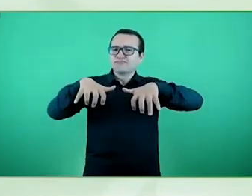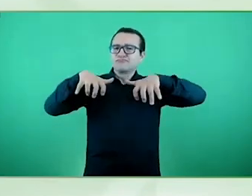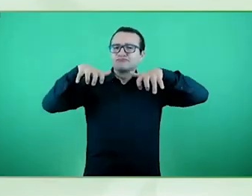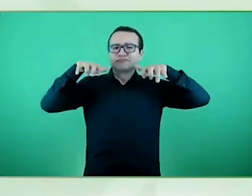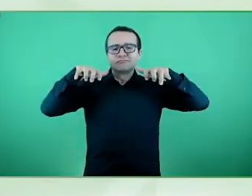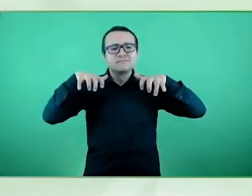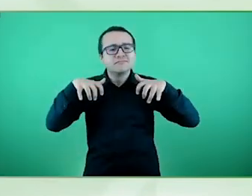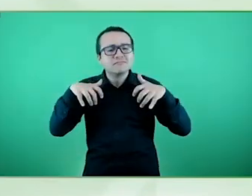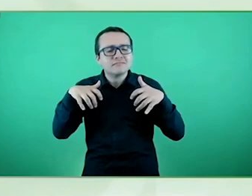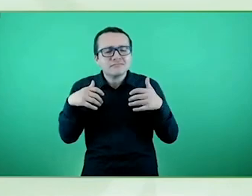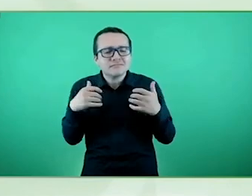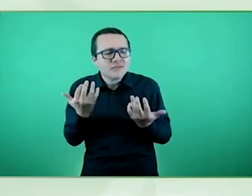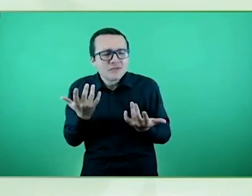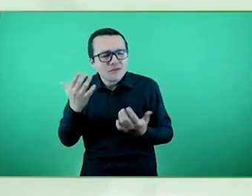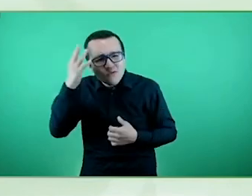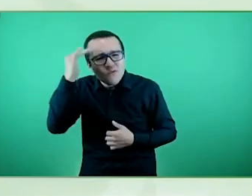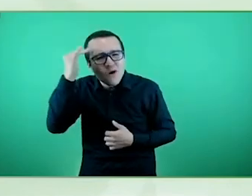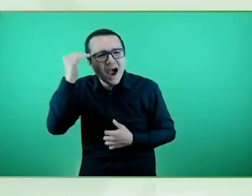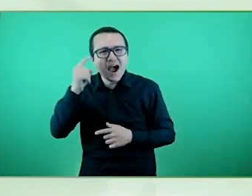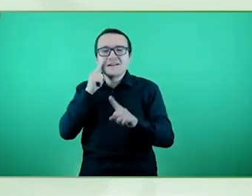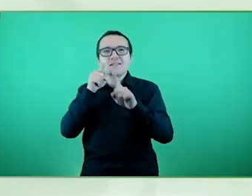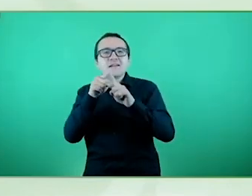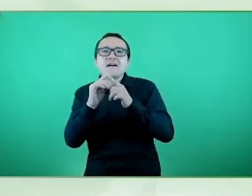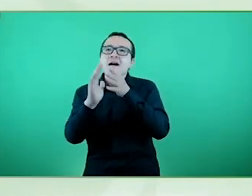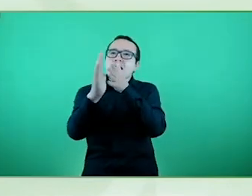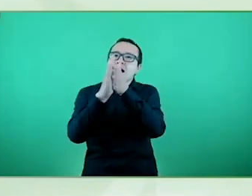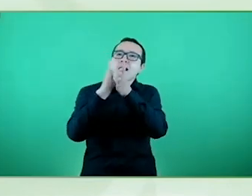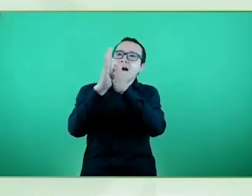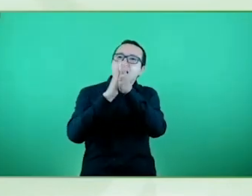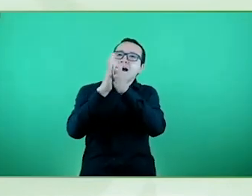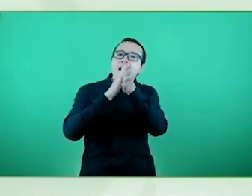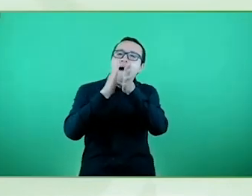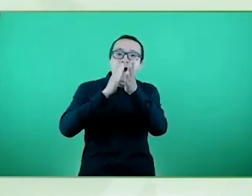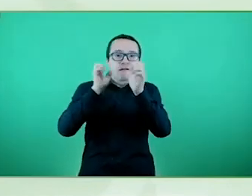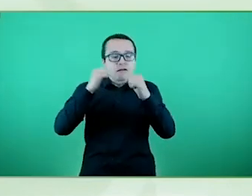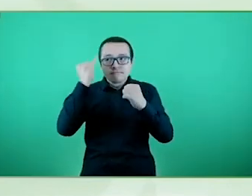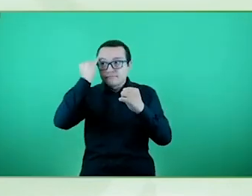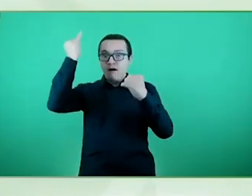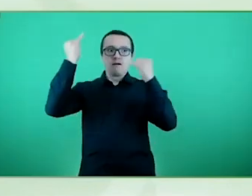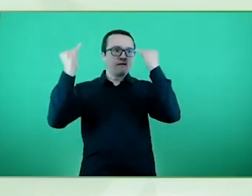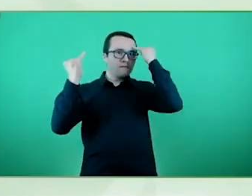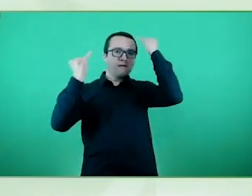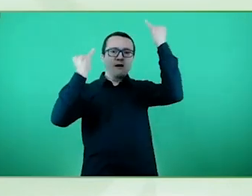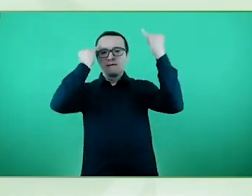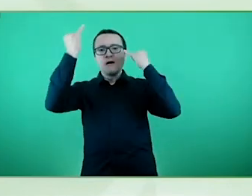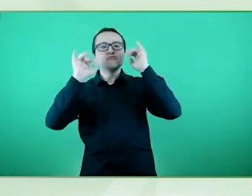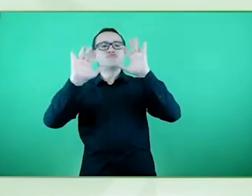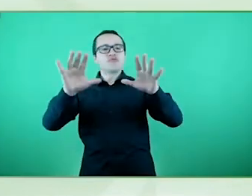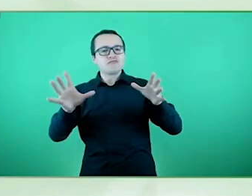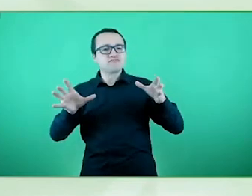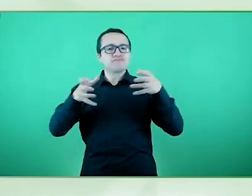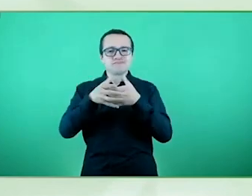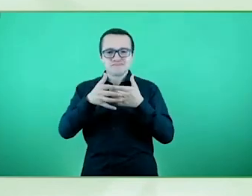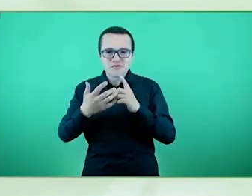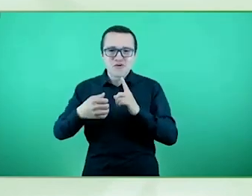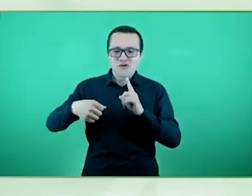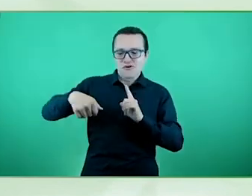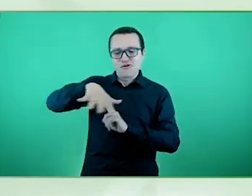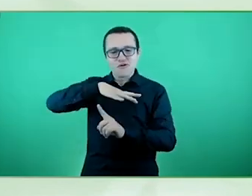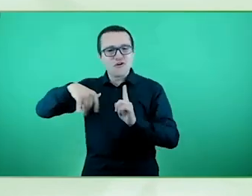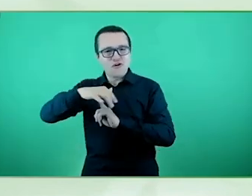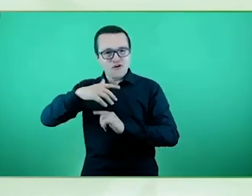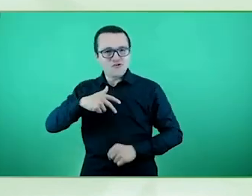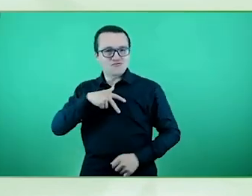innovations, to change society through innovations. And because of this Kupreme and ONCE,